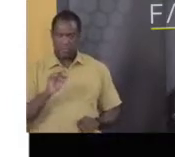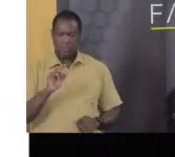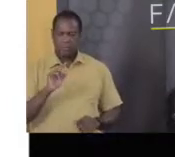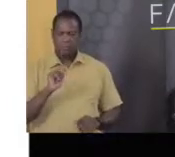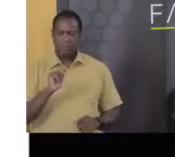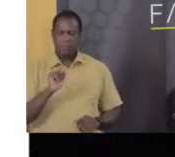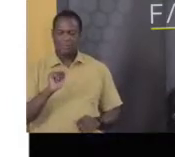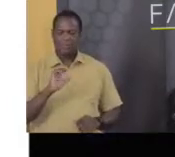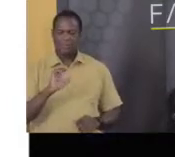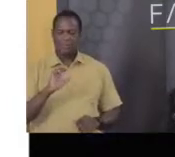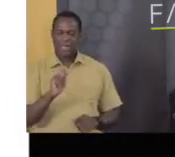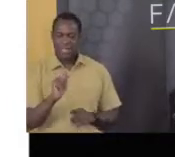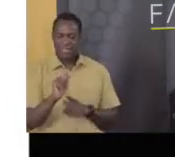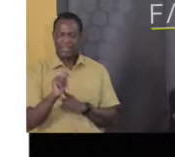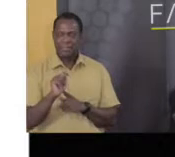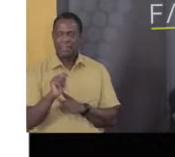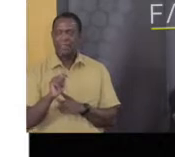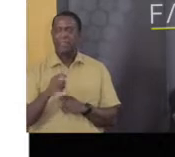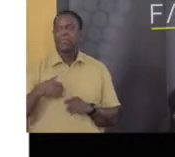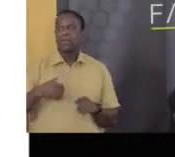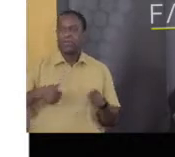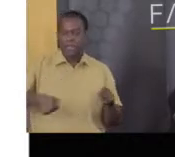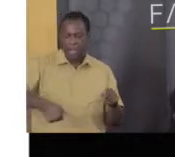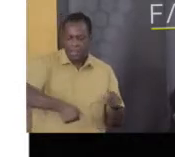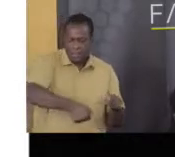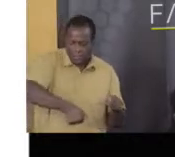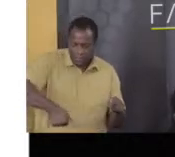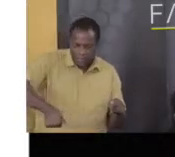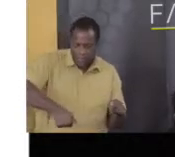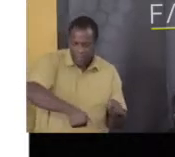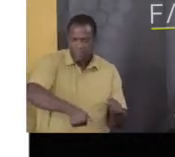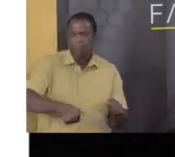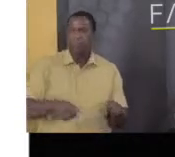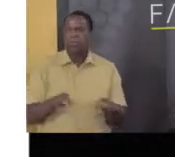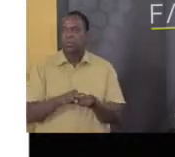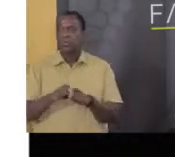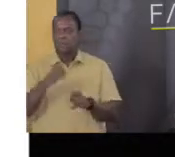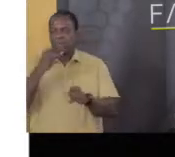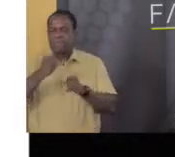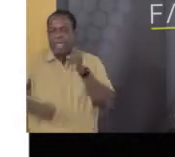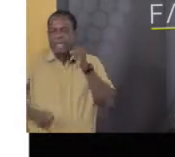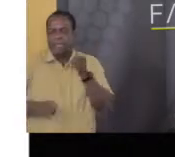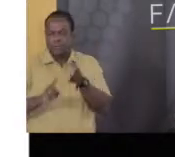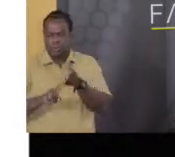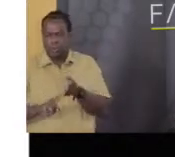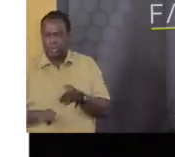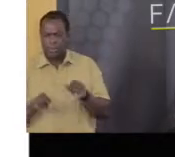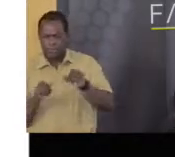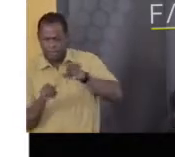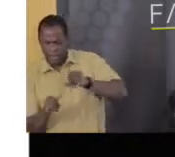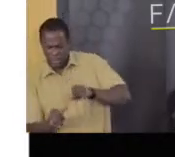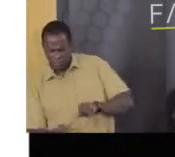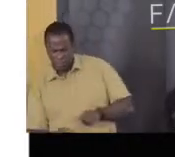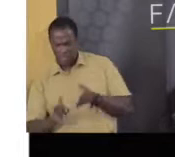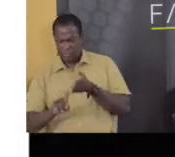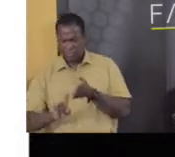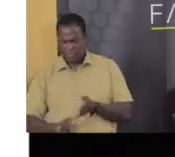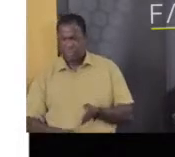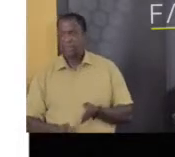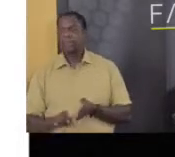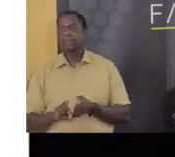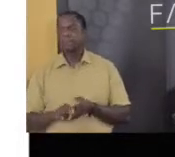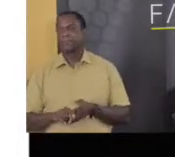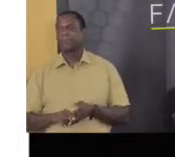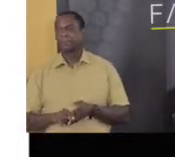done. Then you have ironing. Then you have your final checking, measurement checking. We